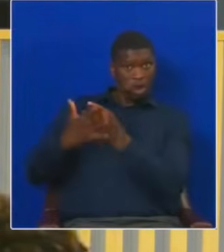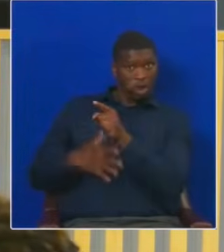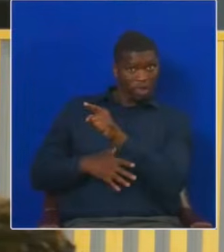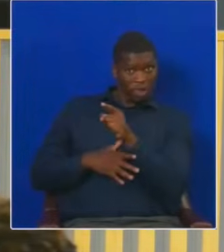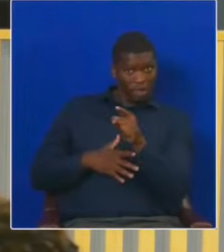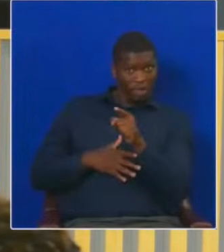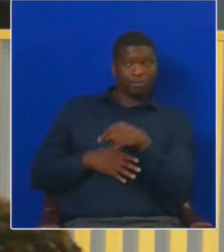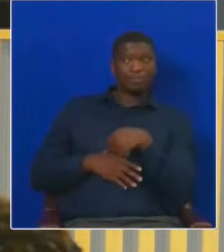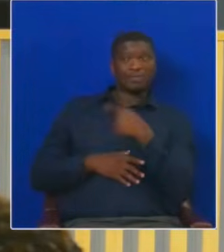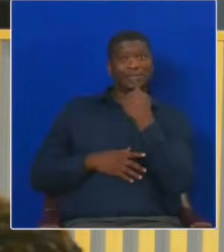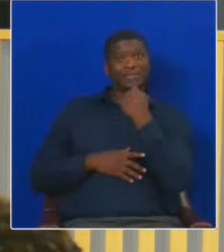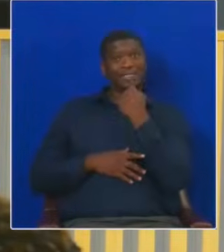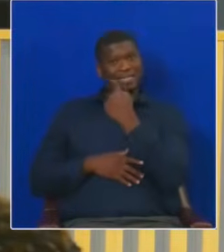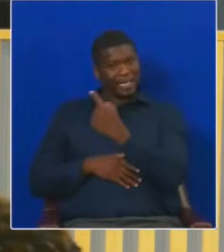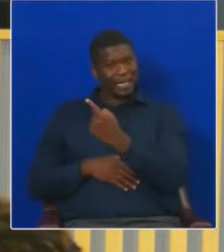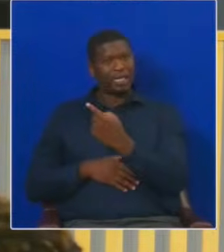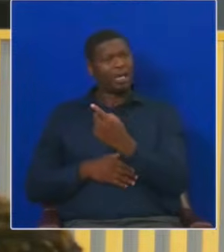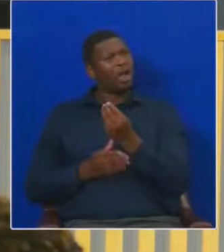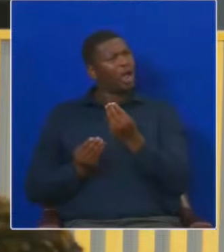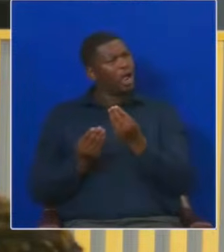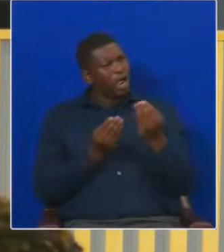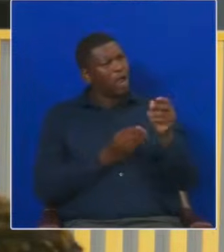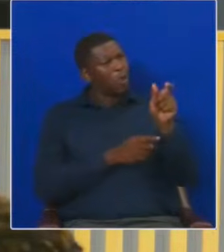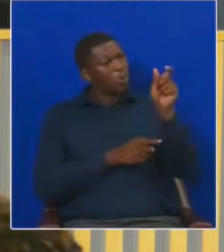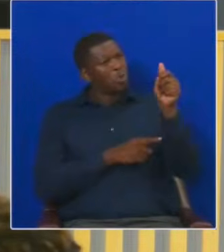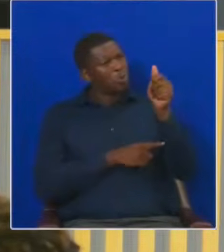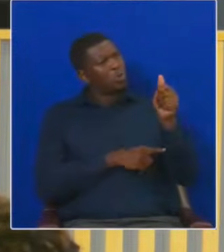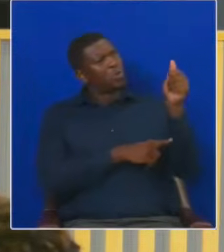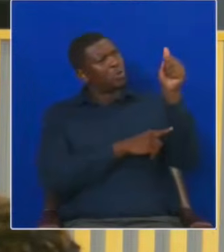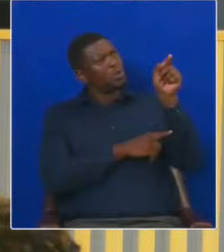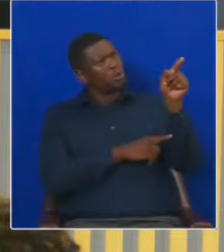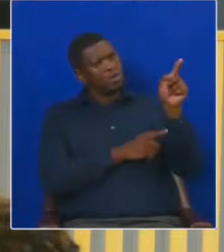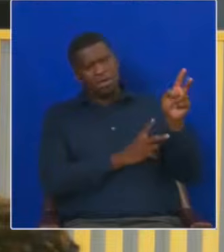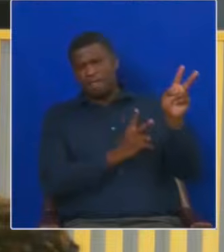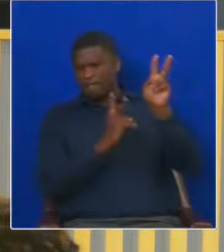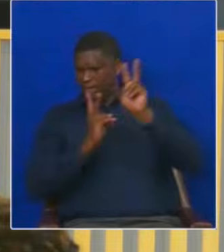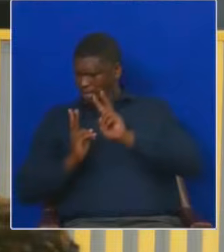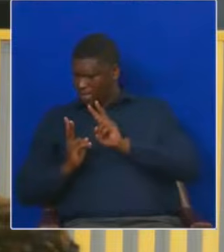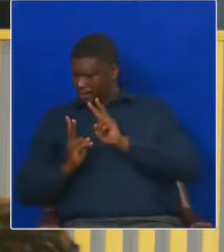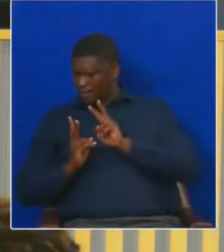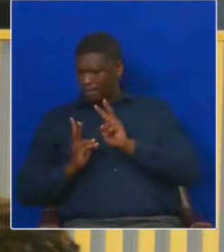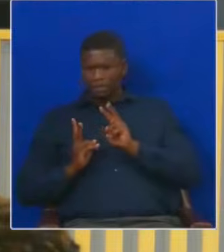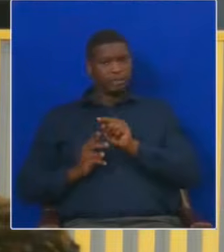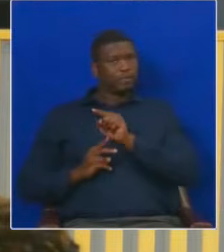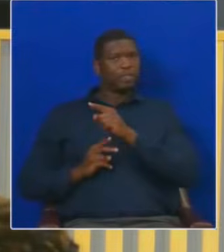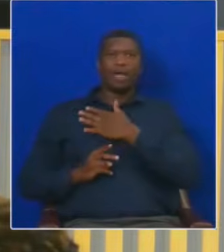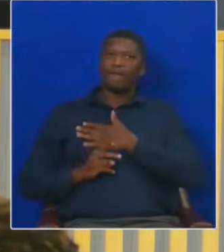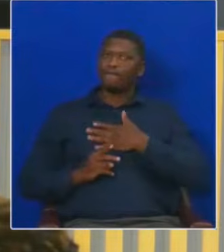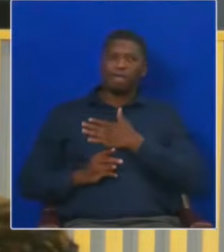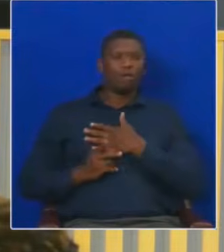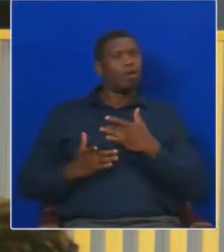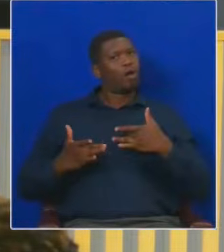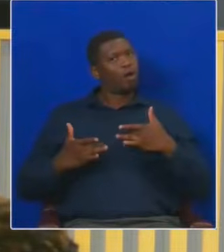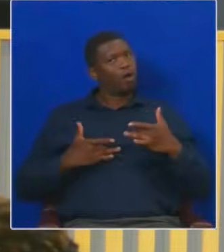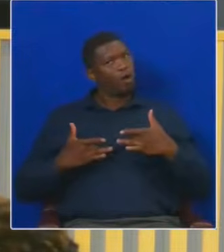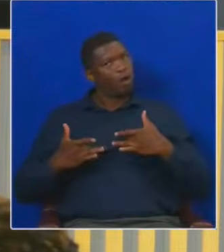very worrying that a senior official at the level of a